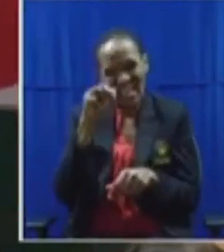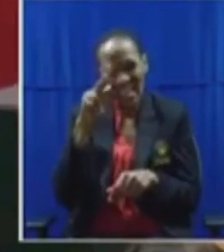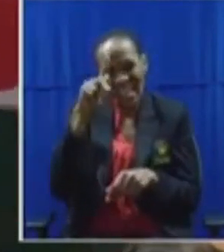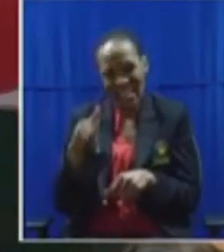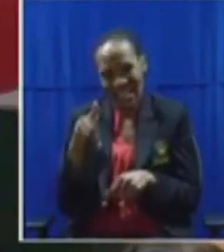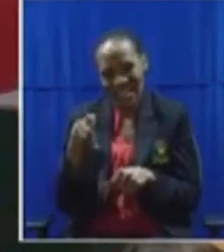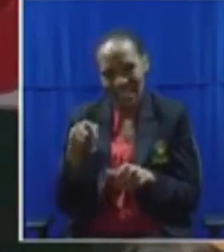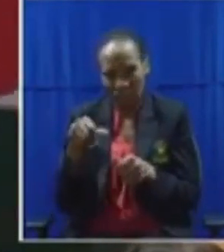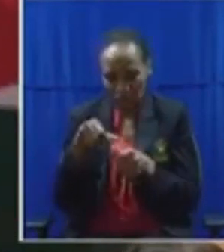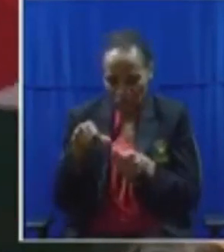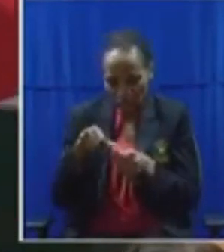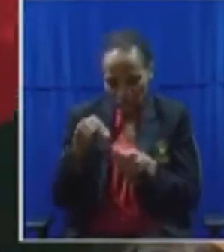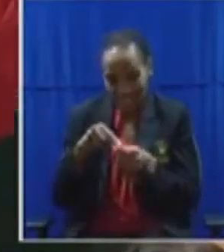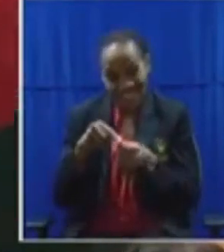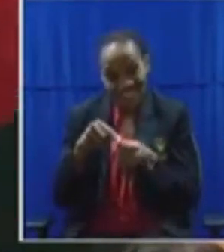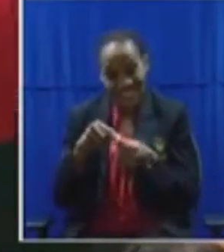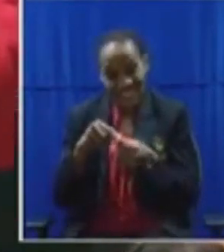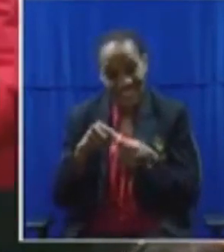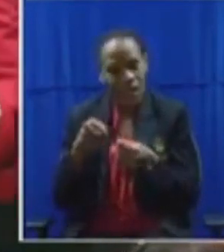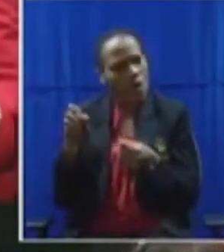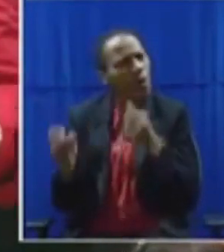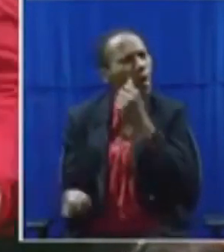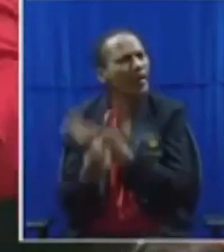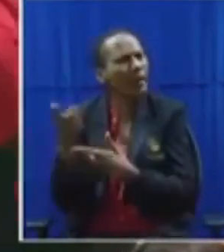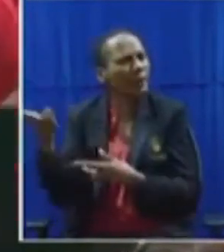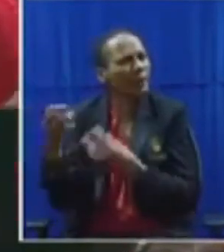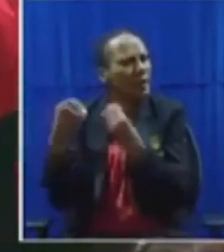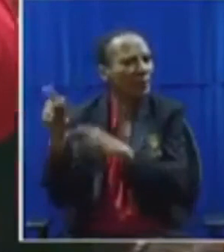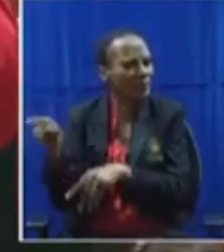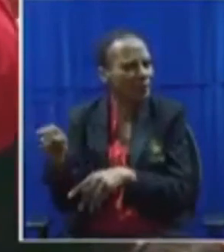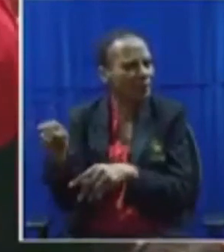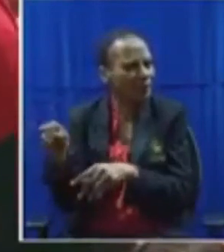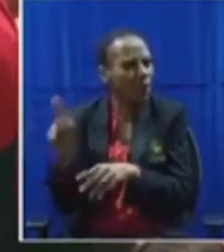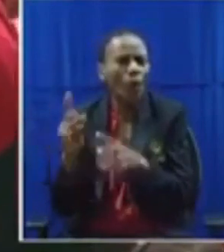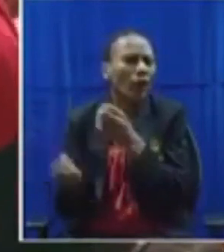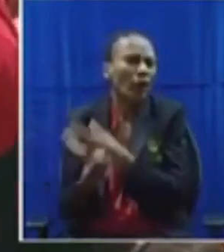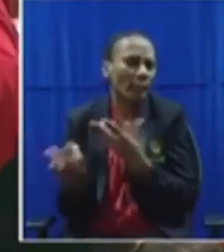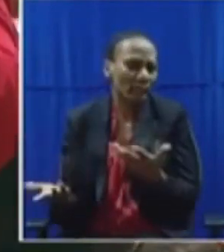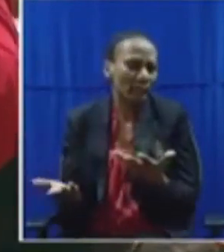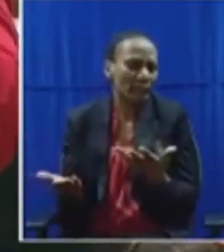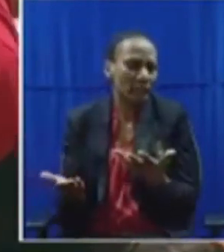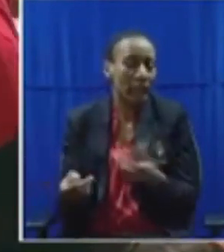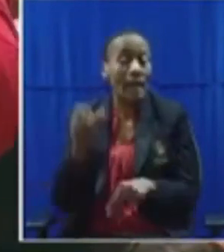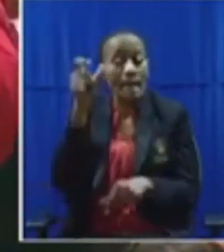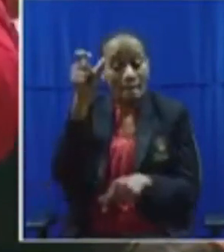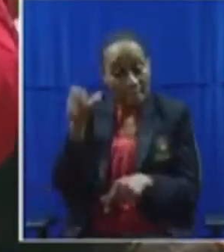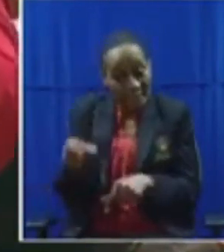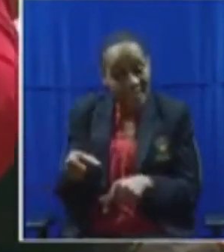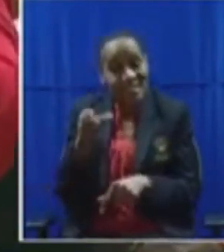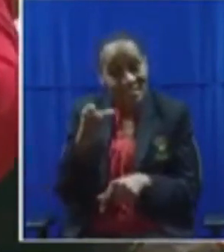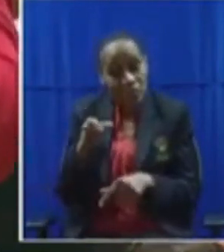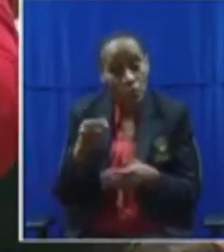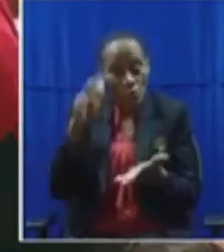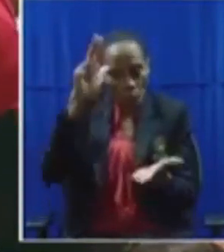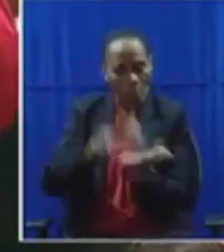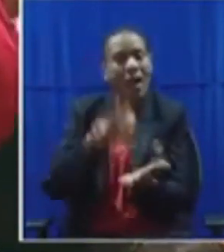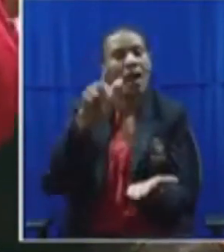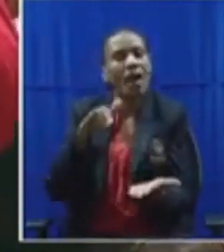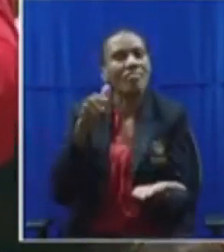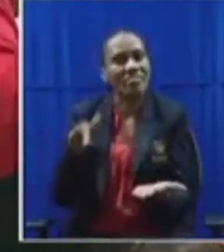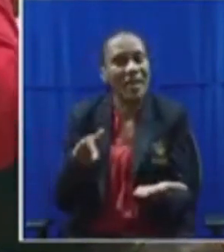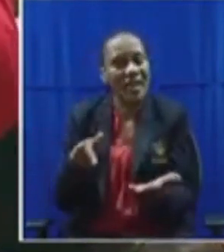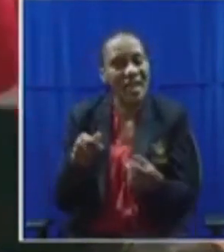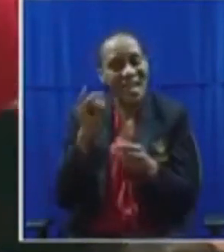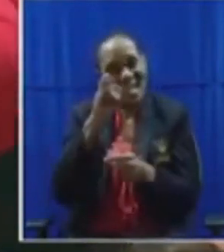service provider? Was it blacklisted? What happened to the person who authorized the